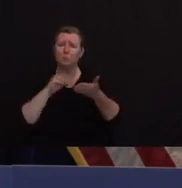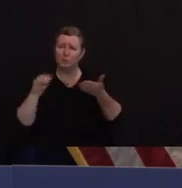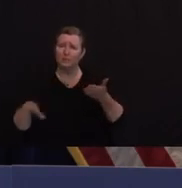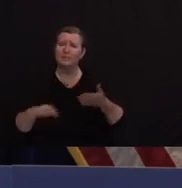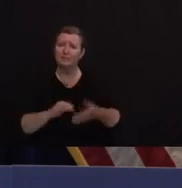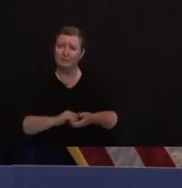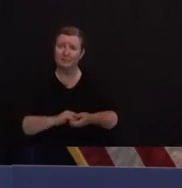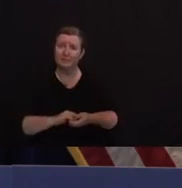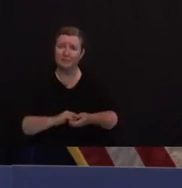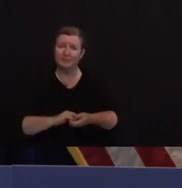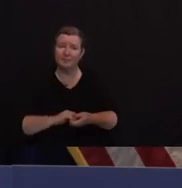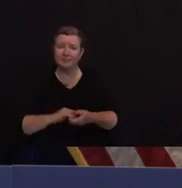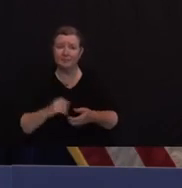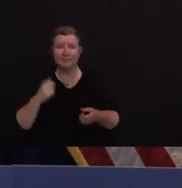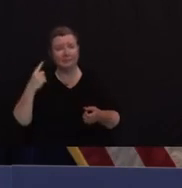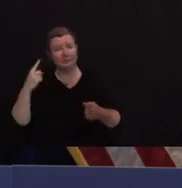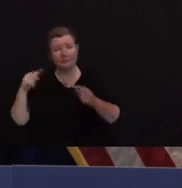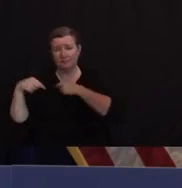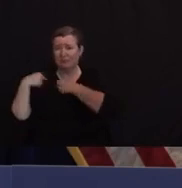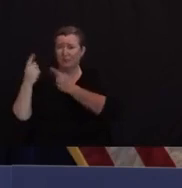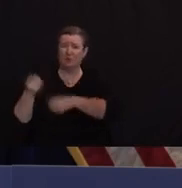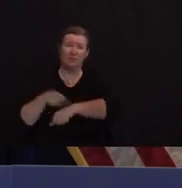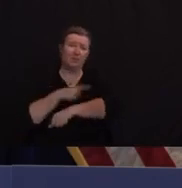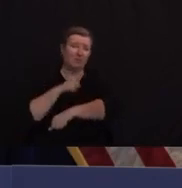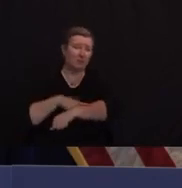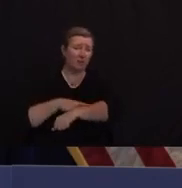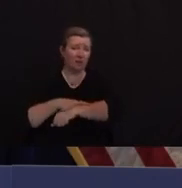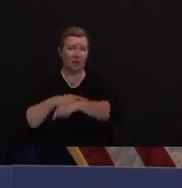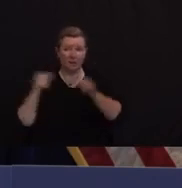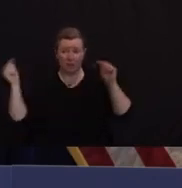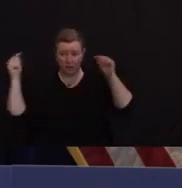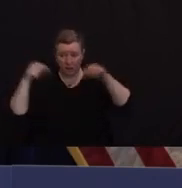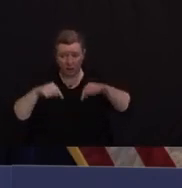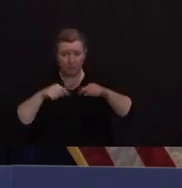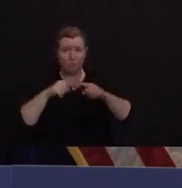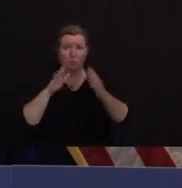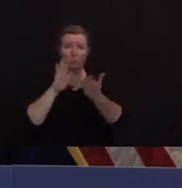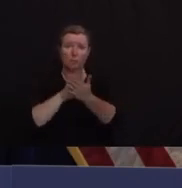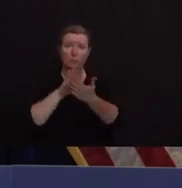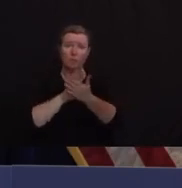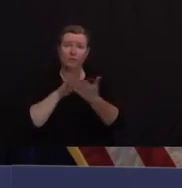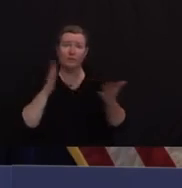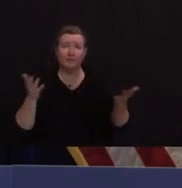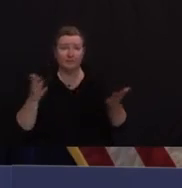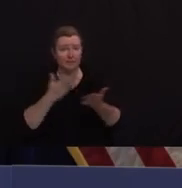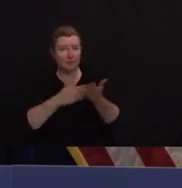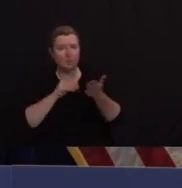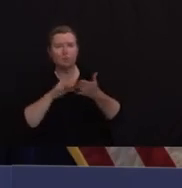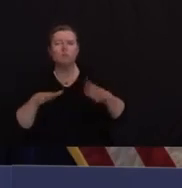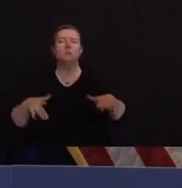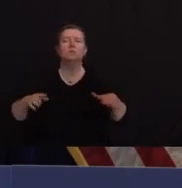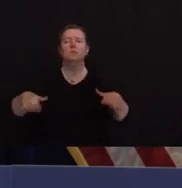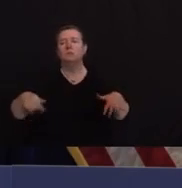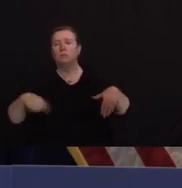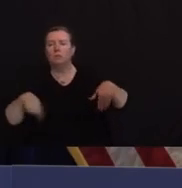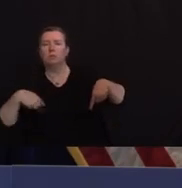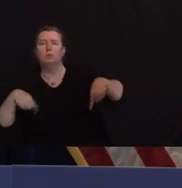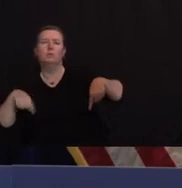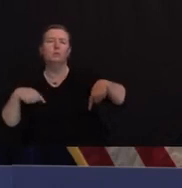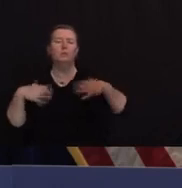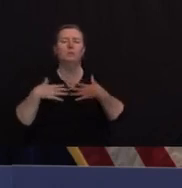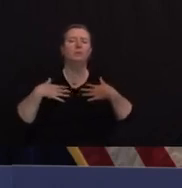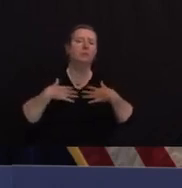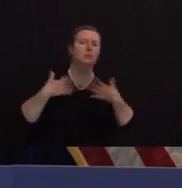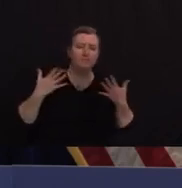year, some students may feel stressed or anxious. Parents should encourage their children to speak up if they are feeling overly